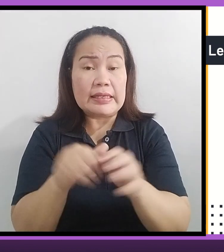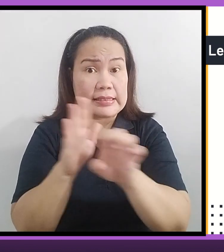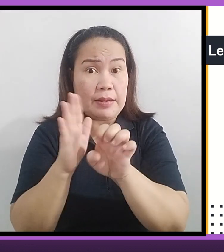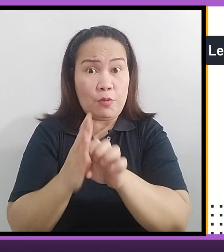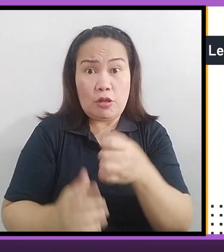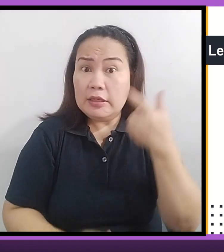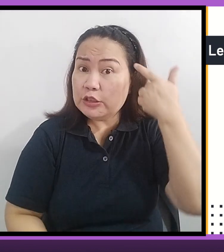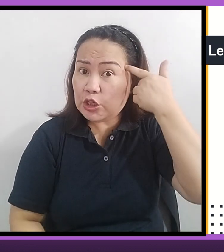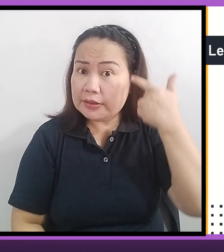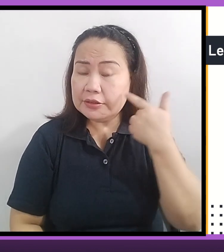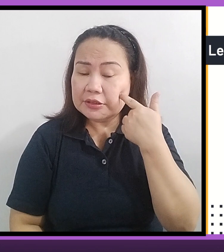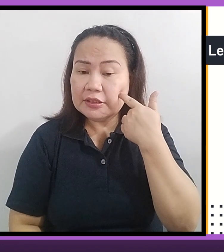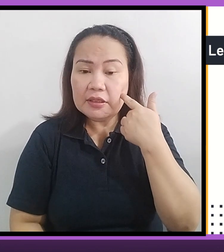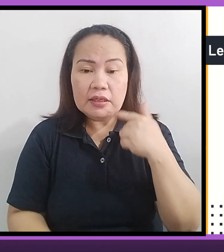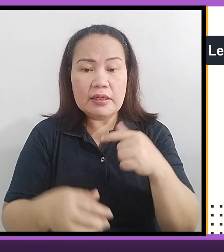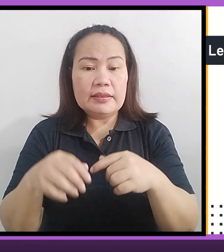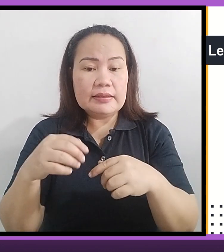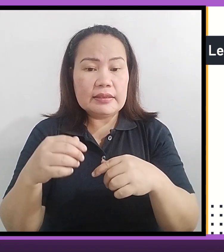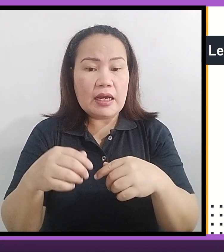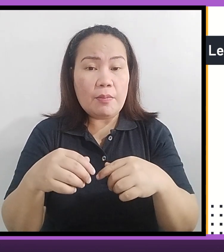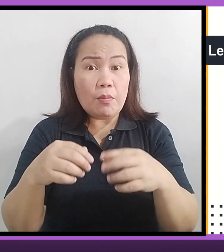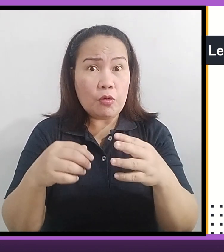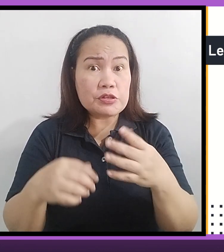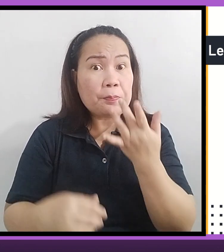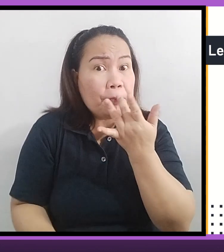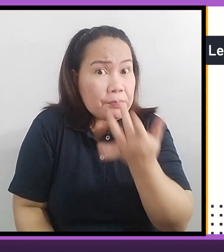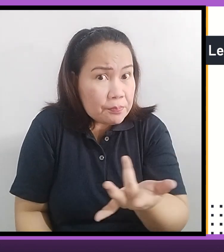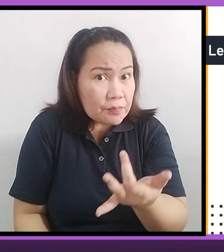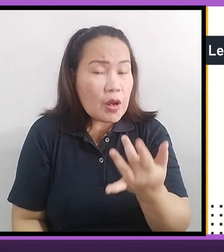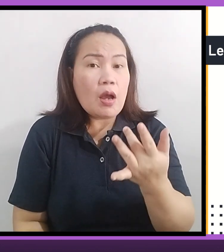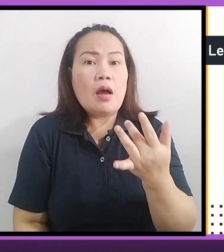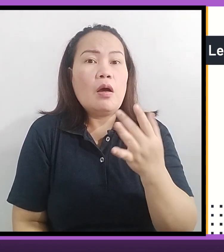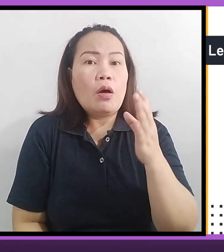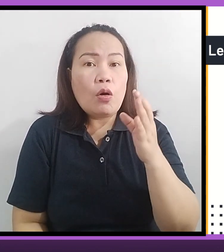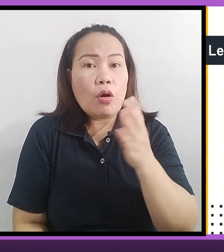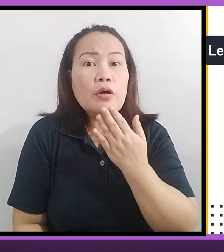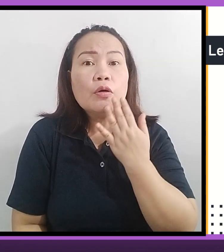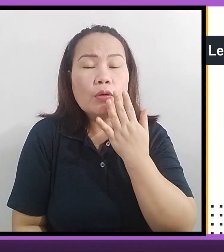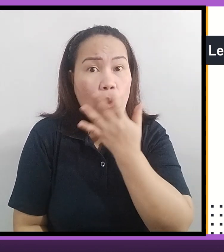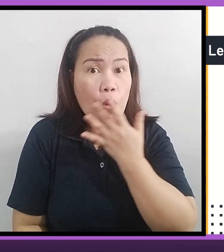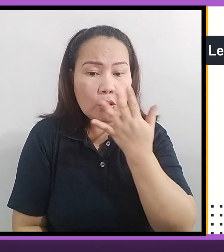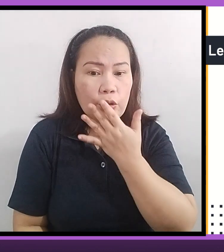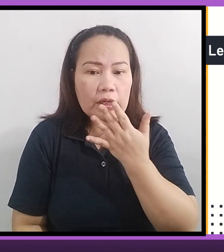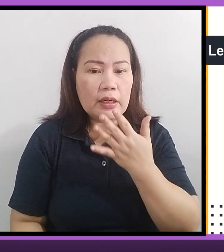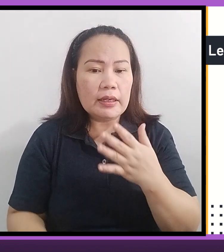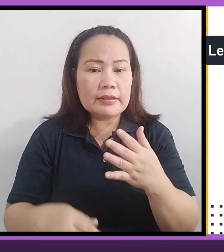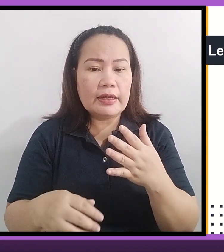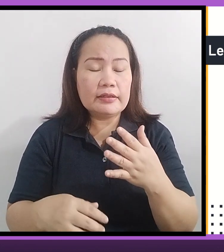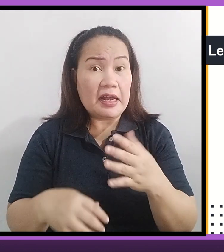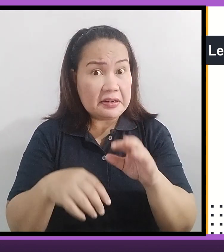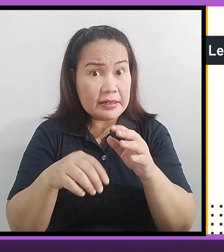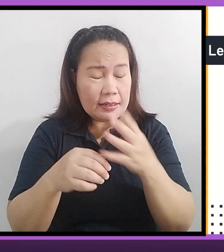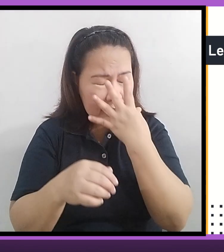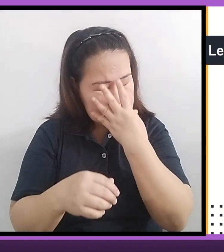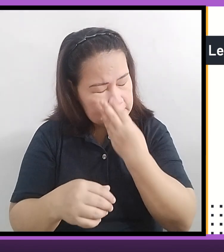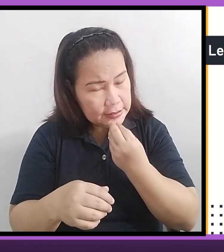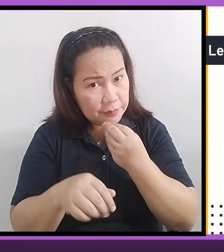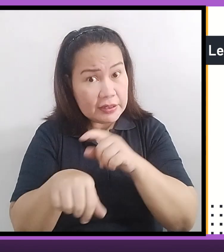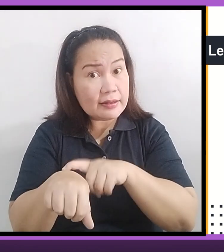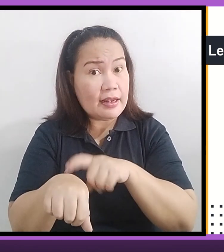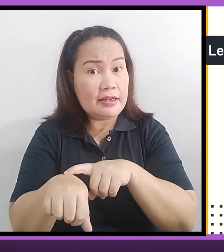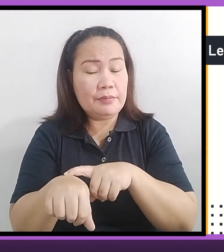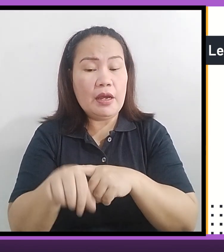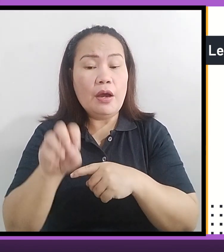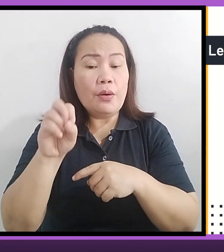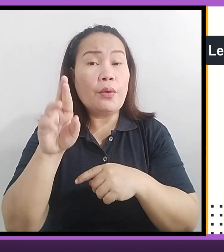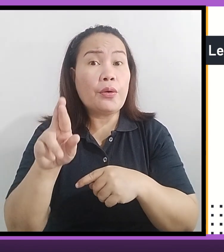most preferred color, your usual sleeping time, and the civil status. So this is